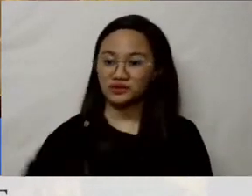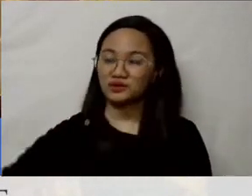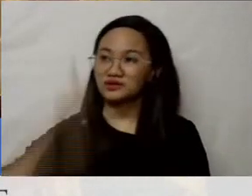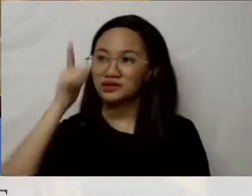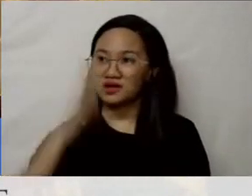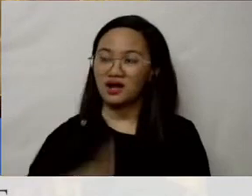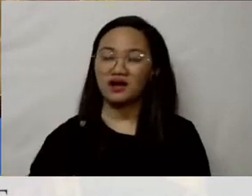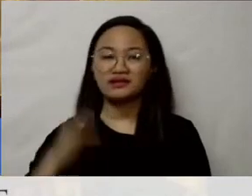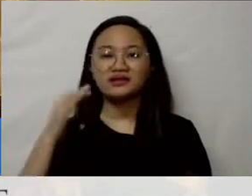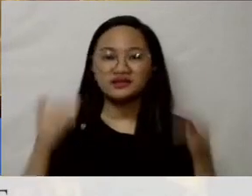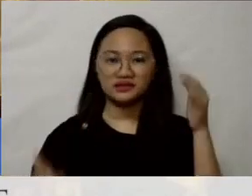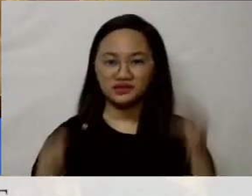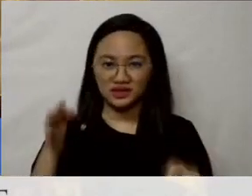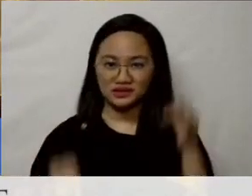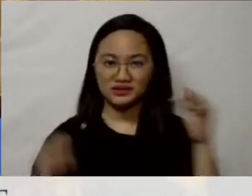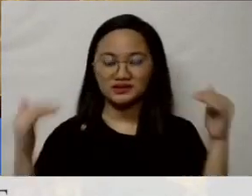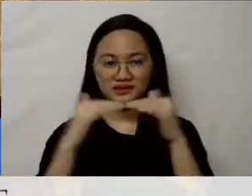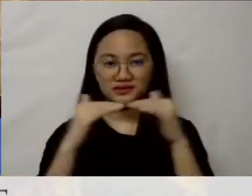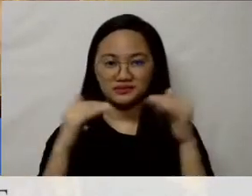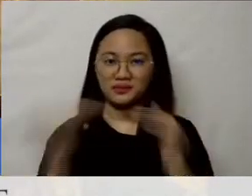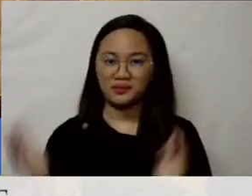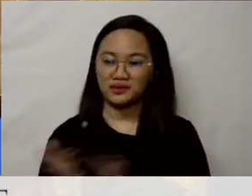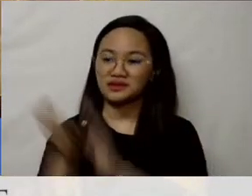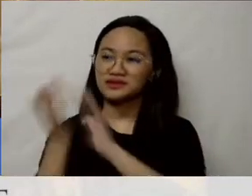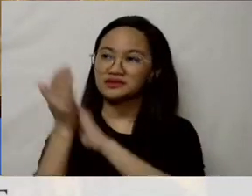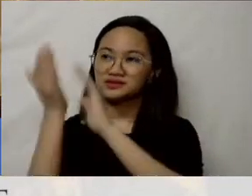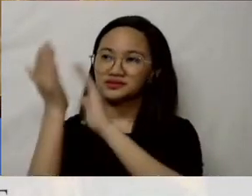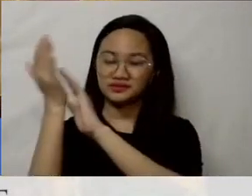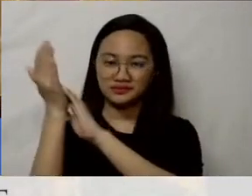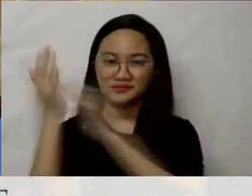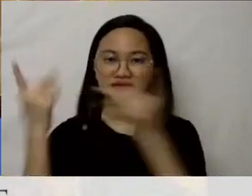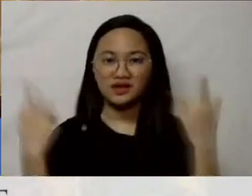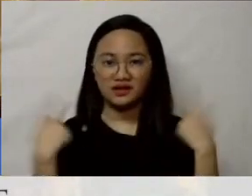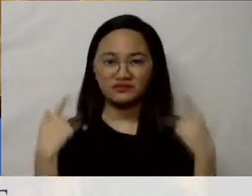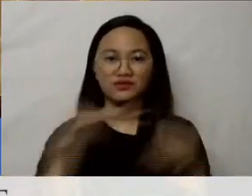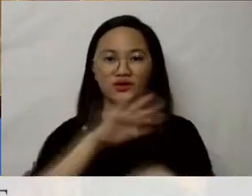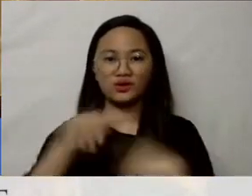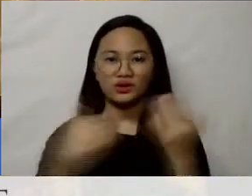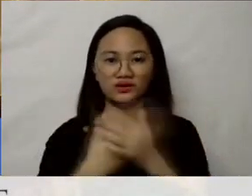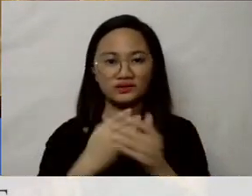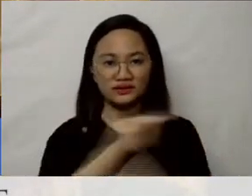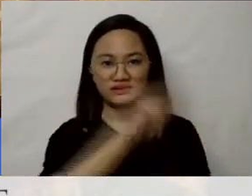praise spring up before all the nations.